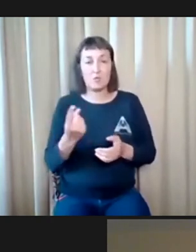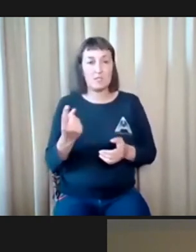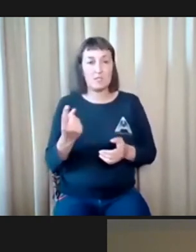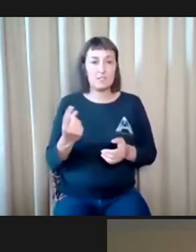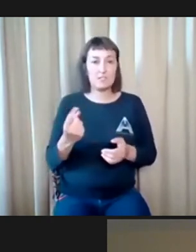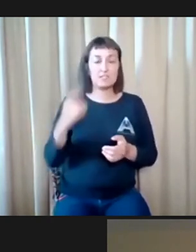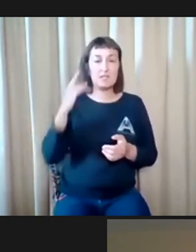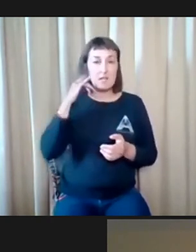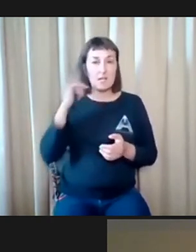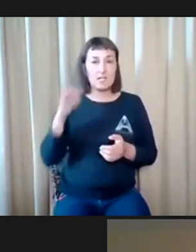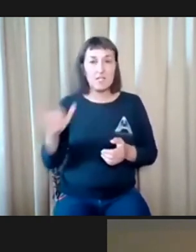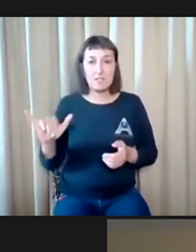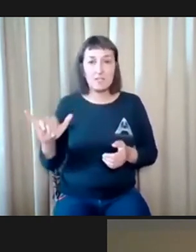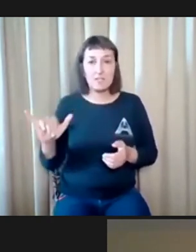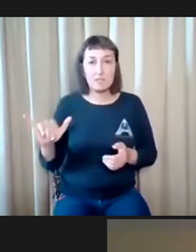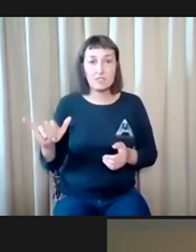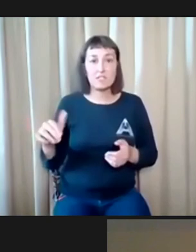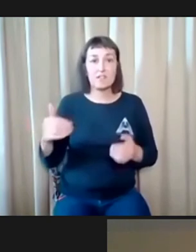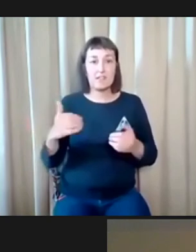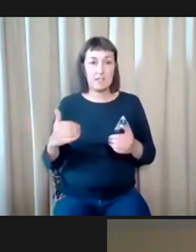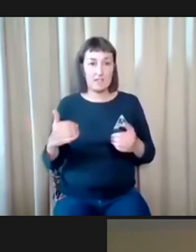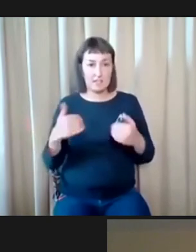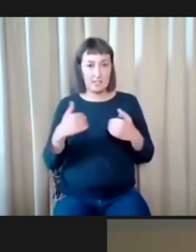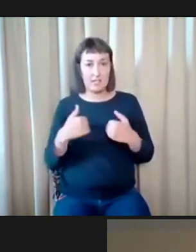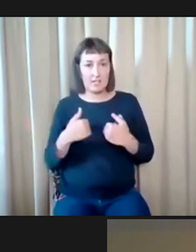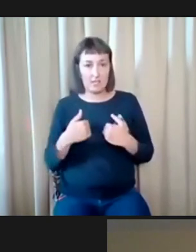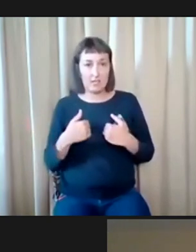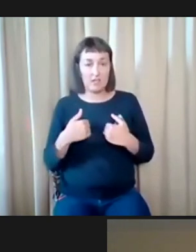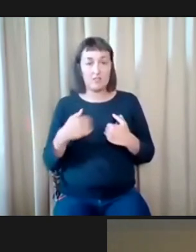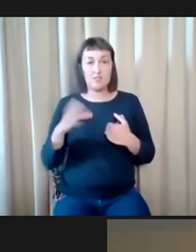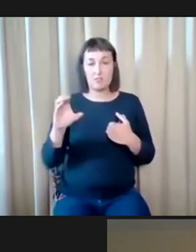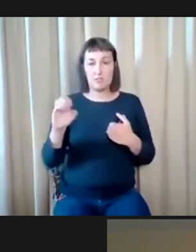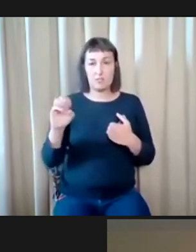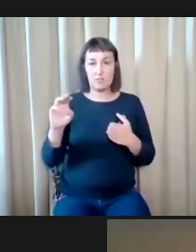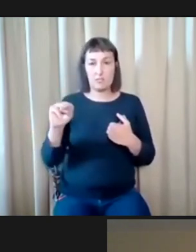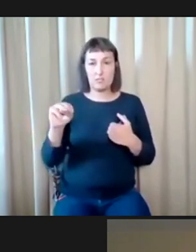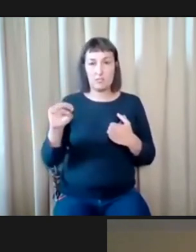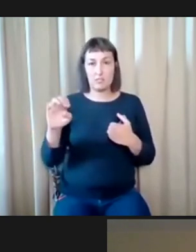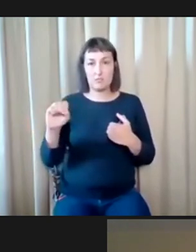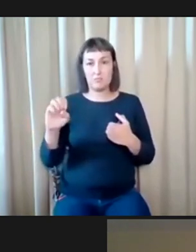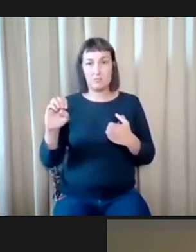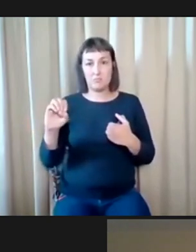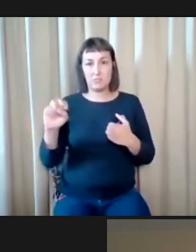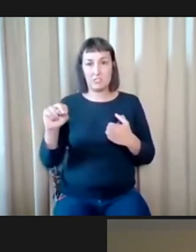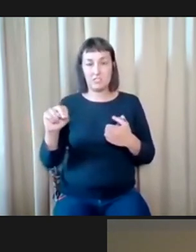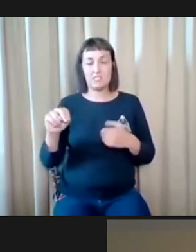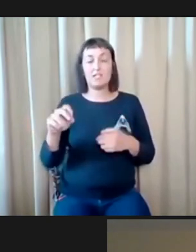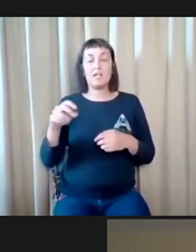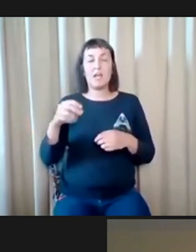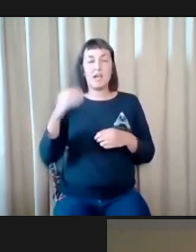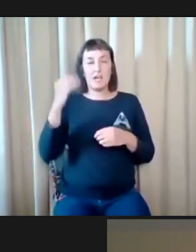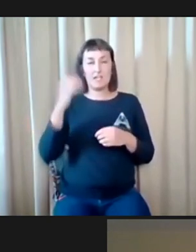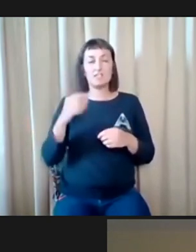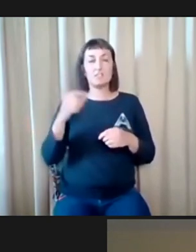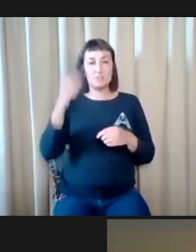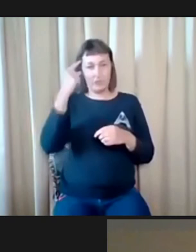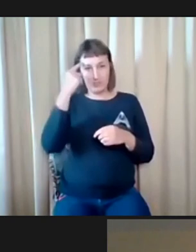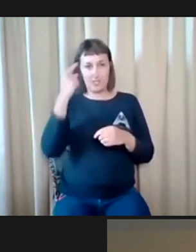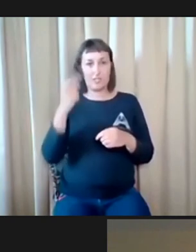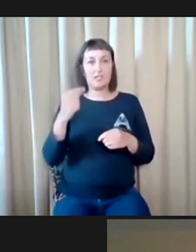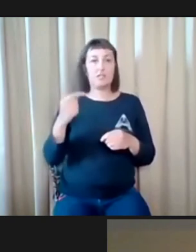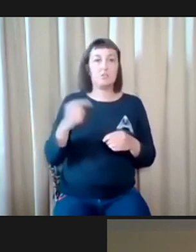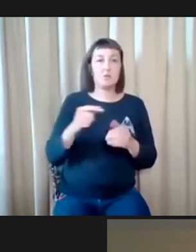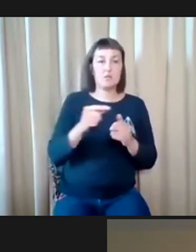effort, they have to, our commission has to consider letters from outside. Now the weight that they give, I